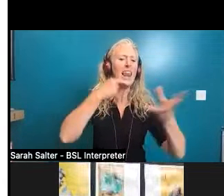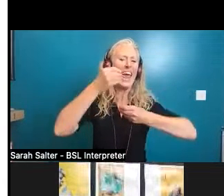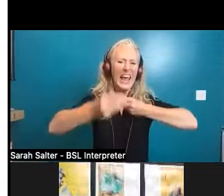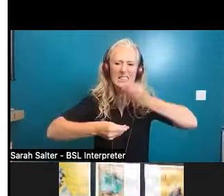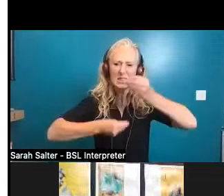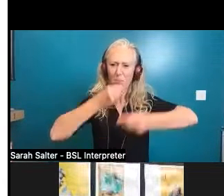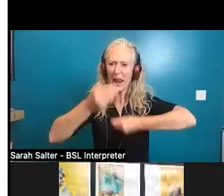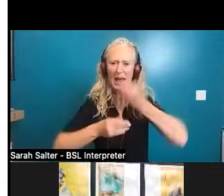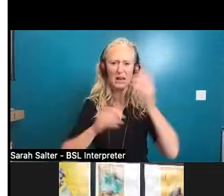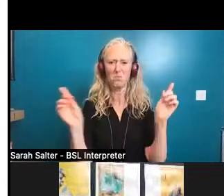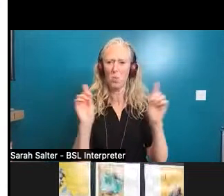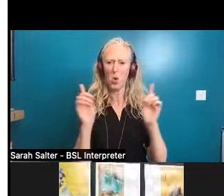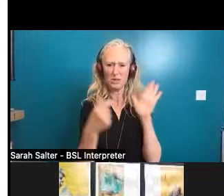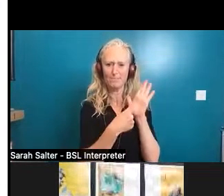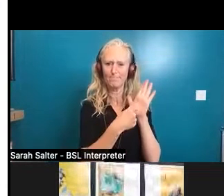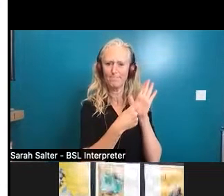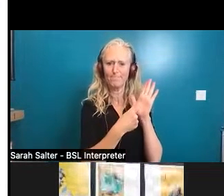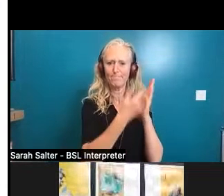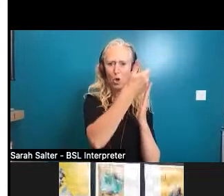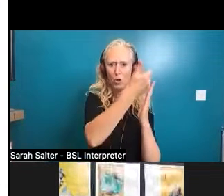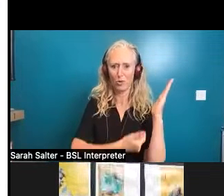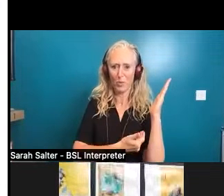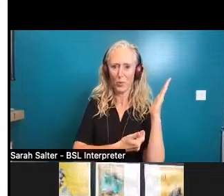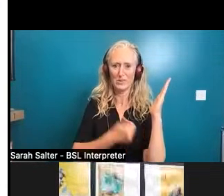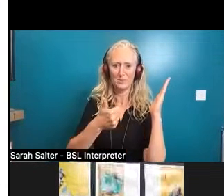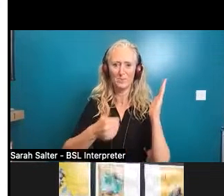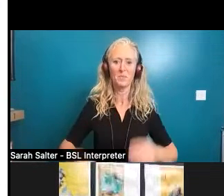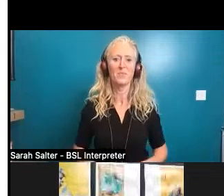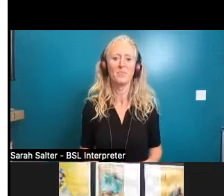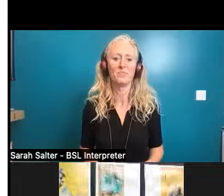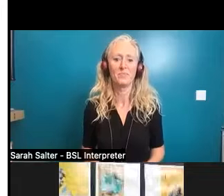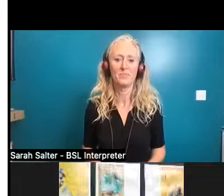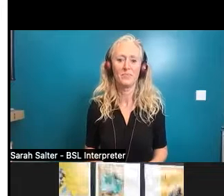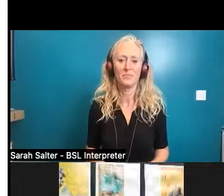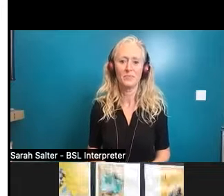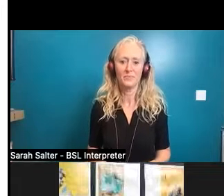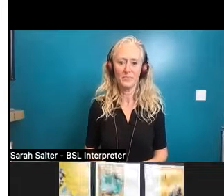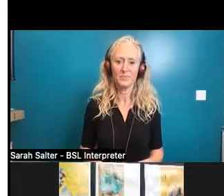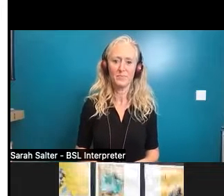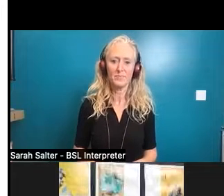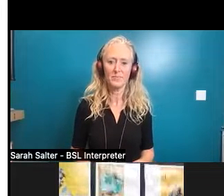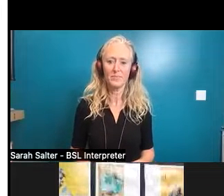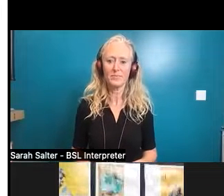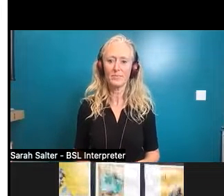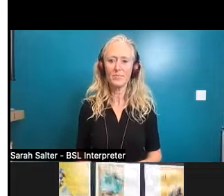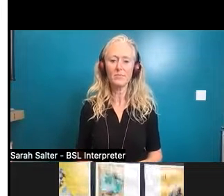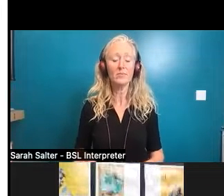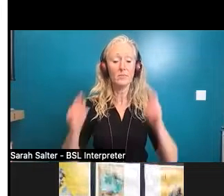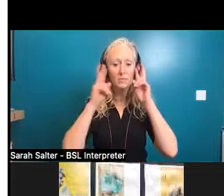And so I'm just going to shrink this down. What you'll see at the